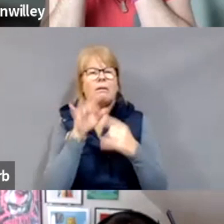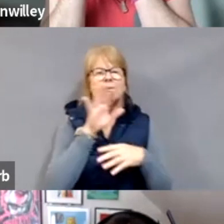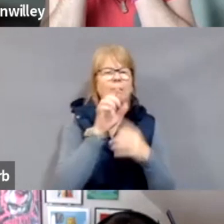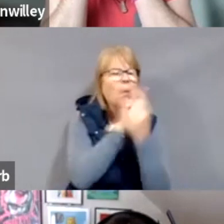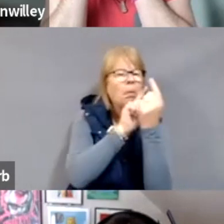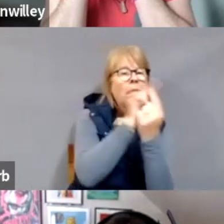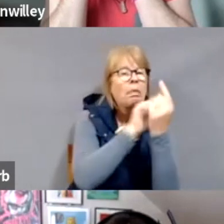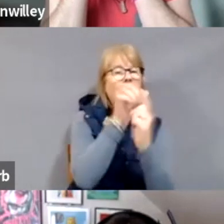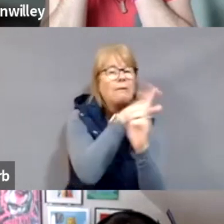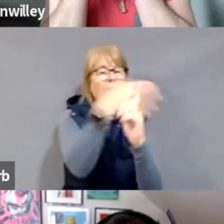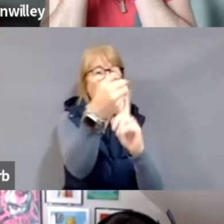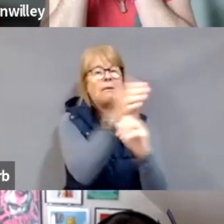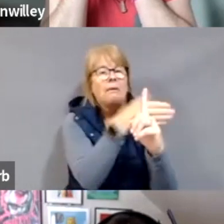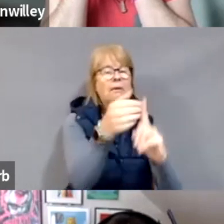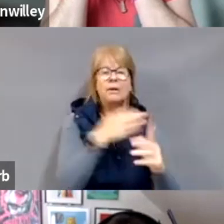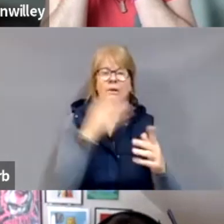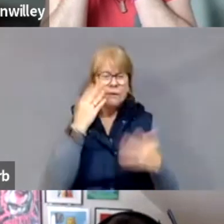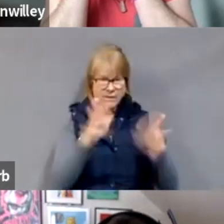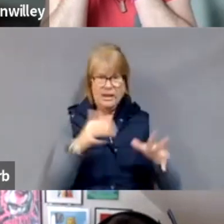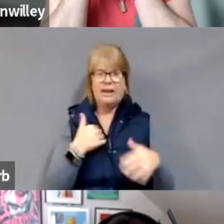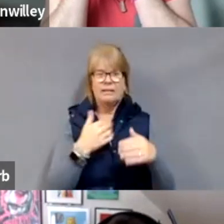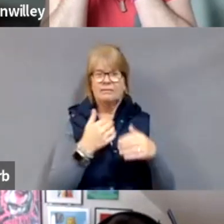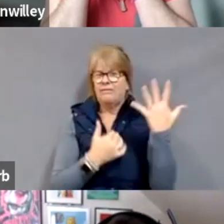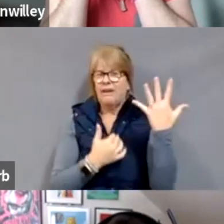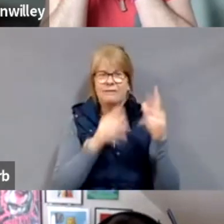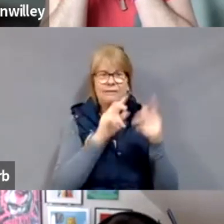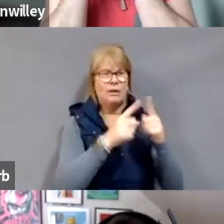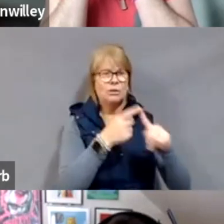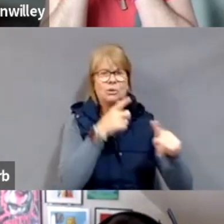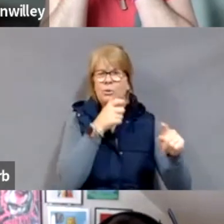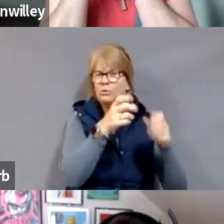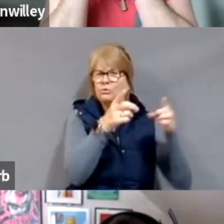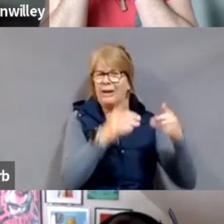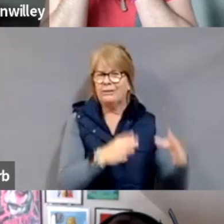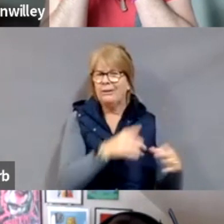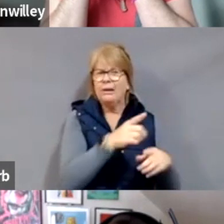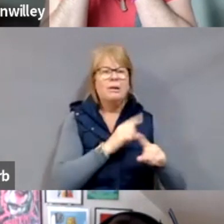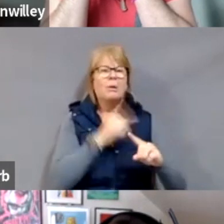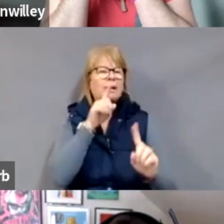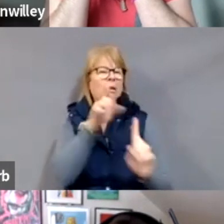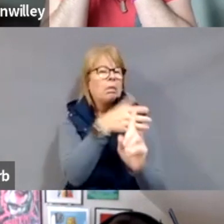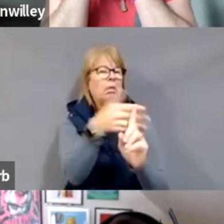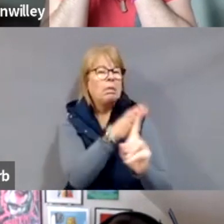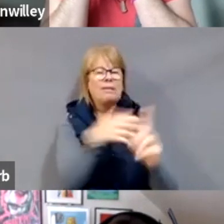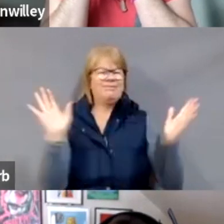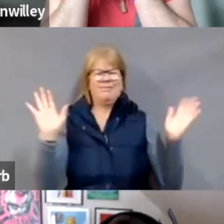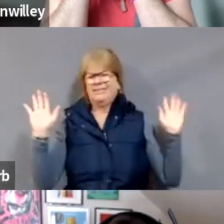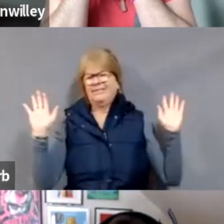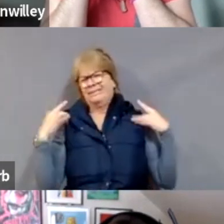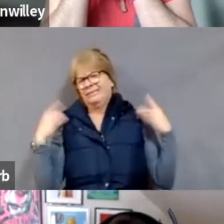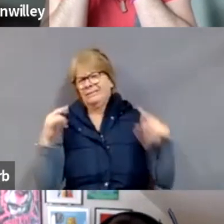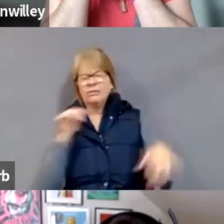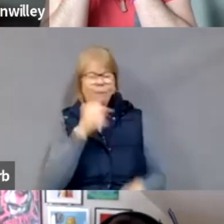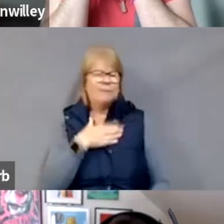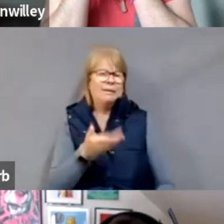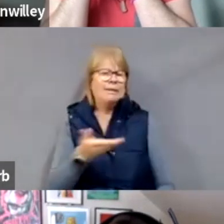friends who were artistic directors and they never hired me, and it didn't occur to me. So like schmoozing's never, like, it doesn't work. Like, I don't even know what that is. But